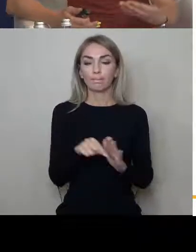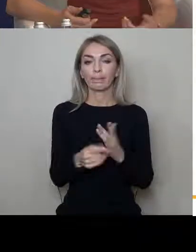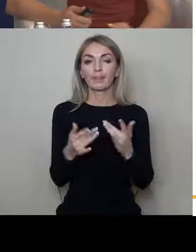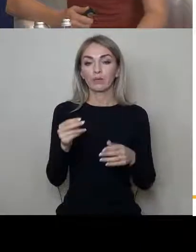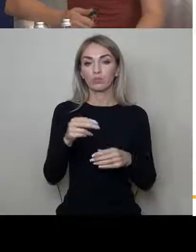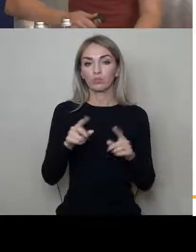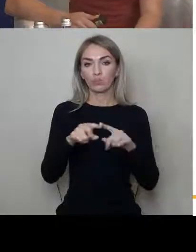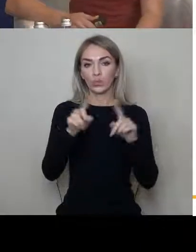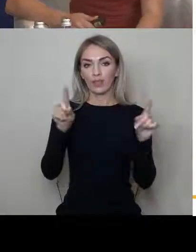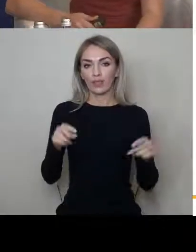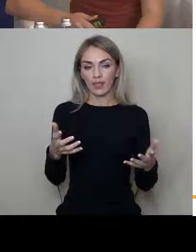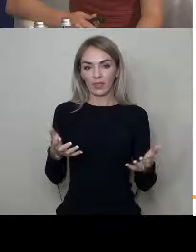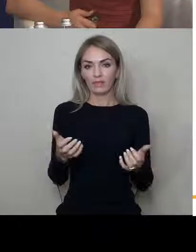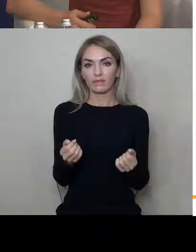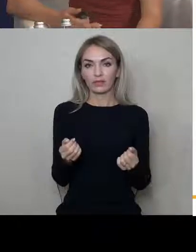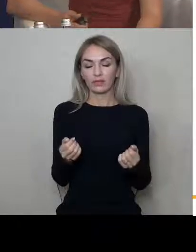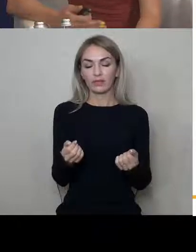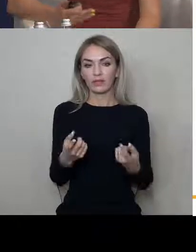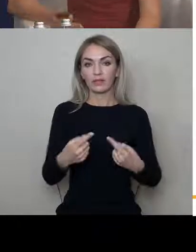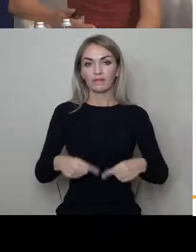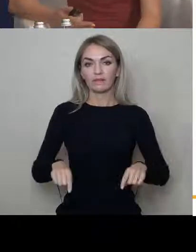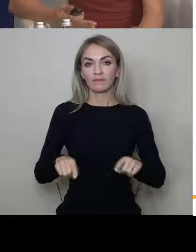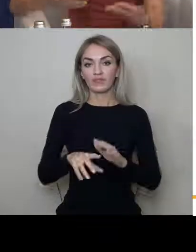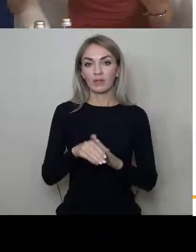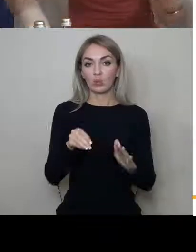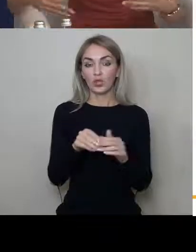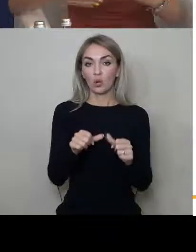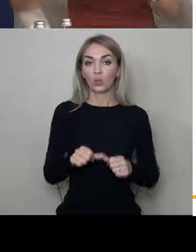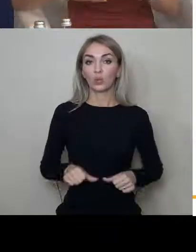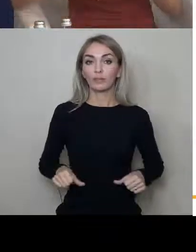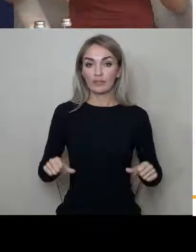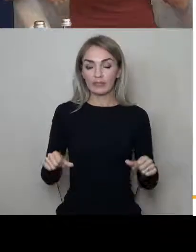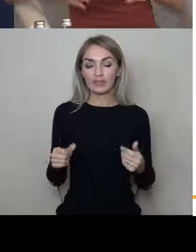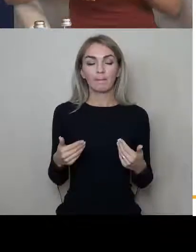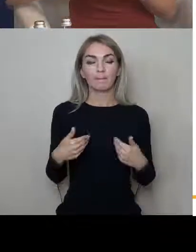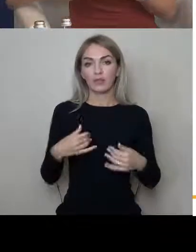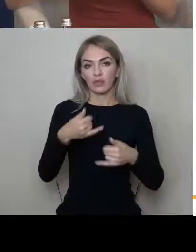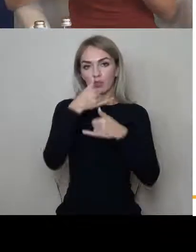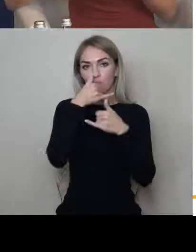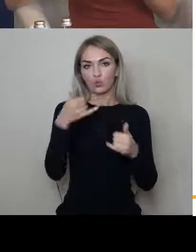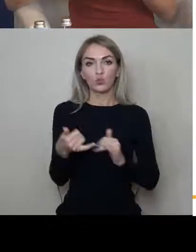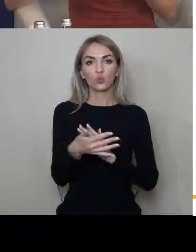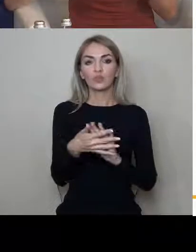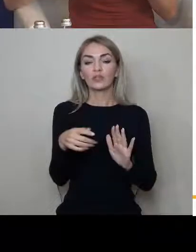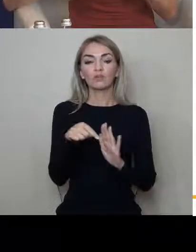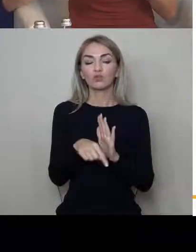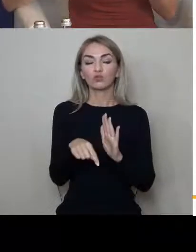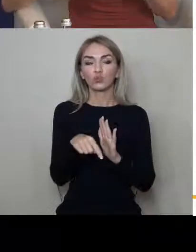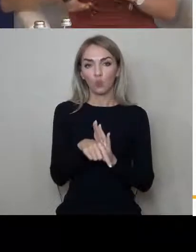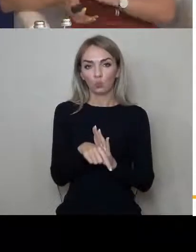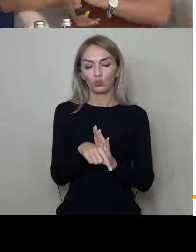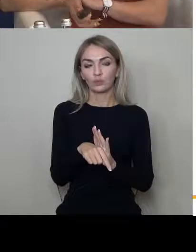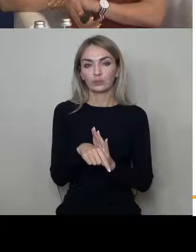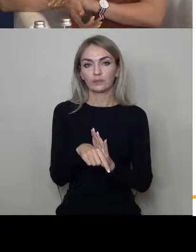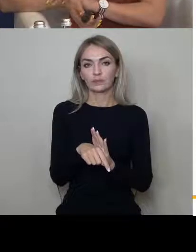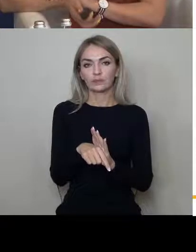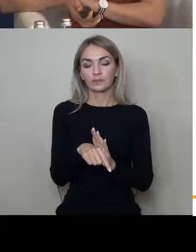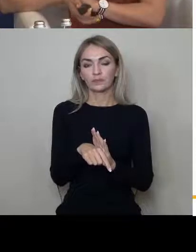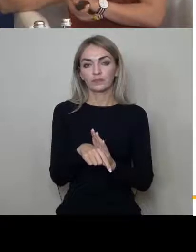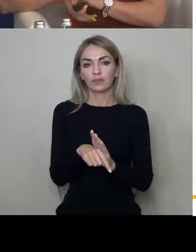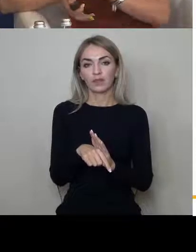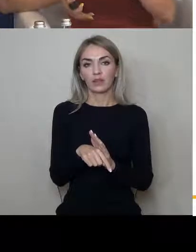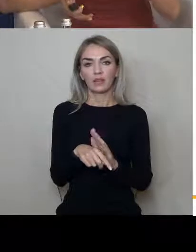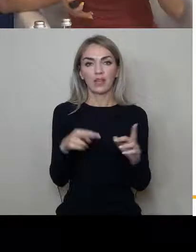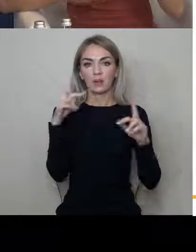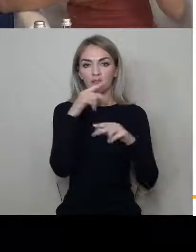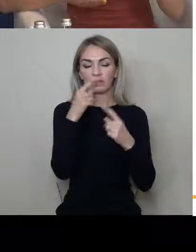all numbers are there except for the number of the ballots received by the election commission, then without